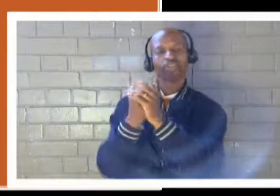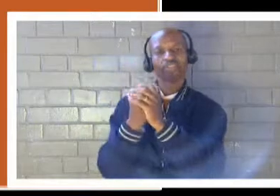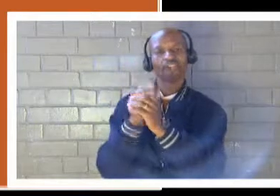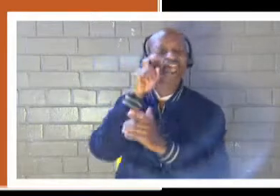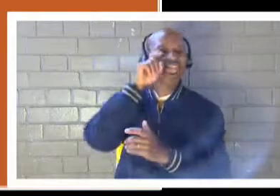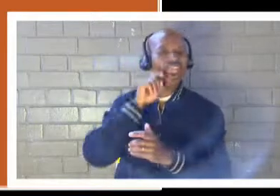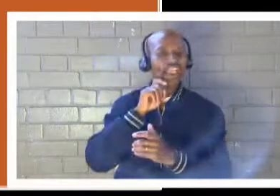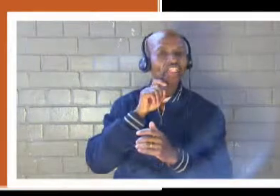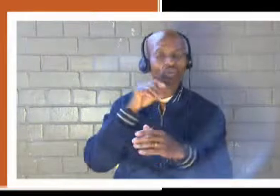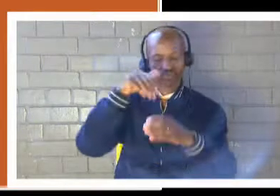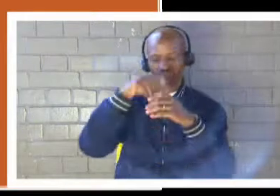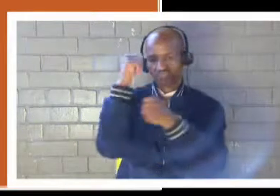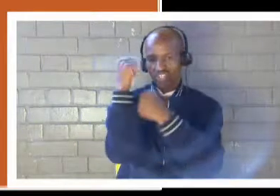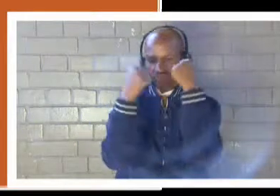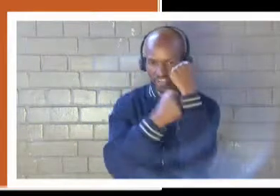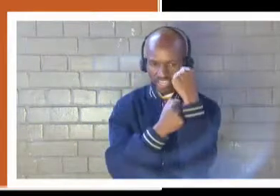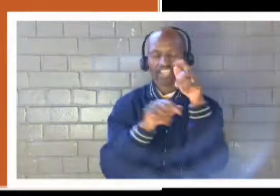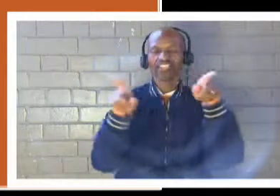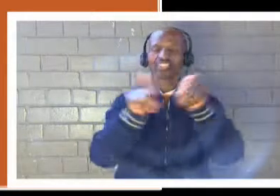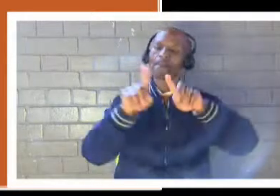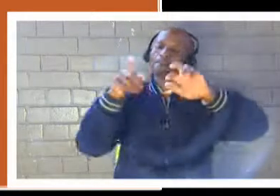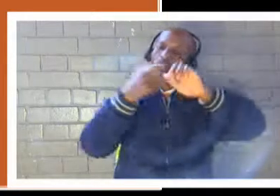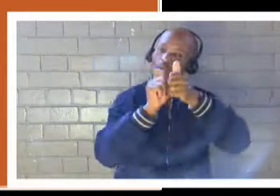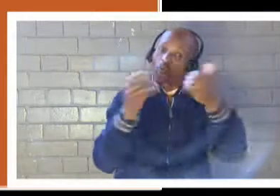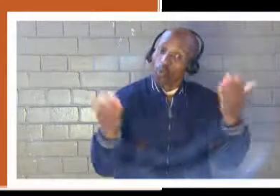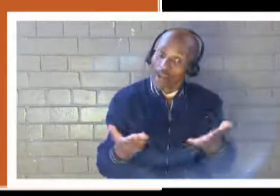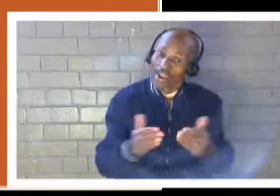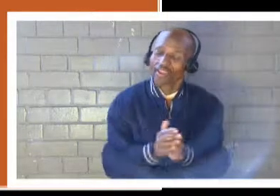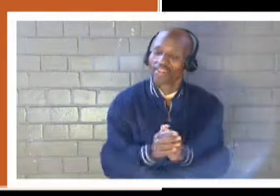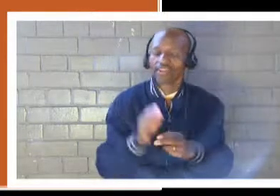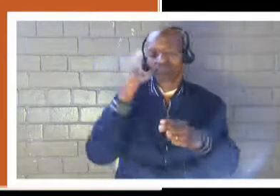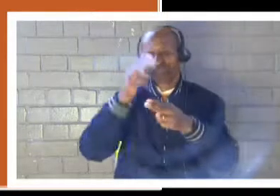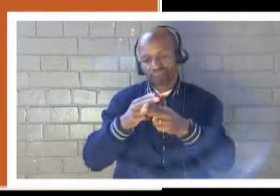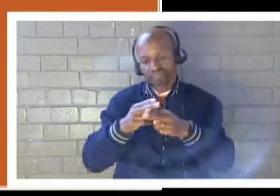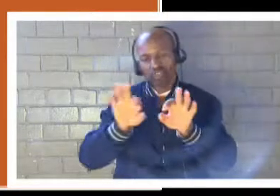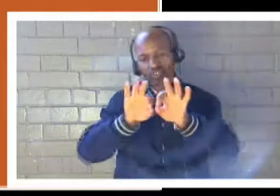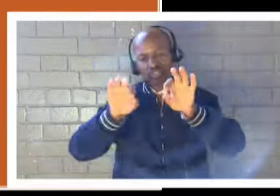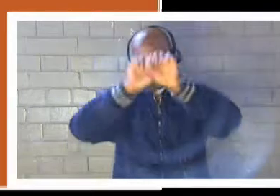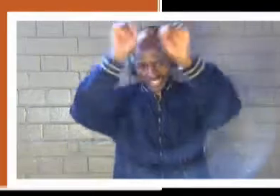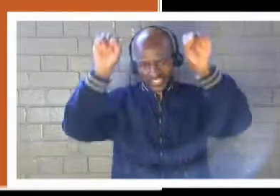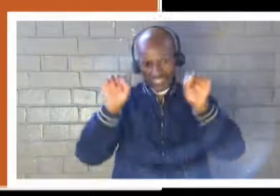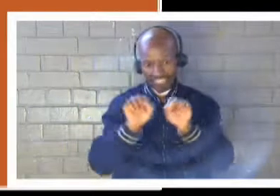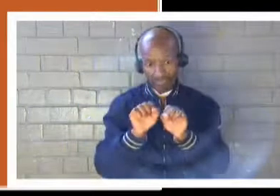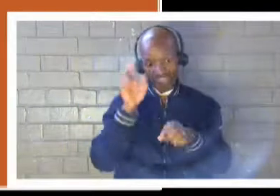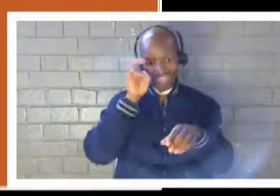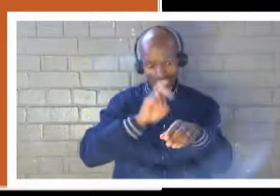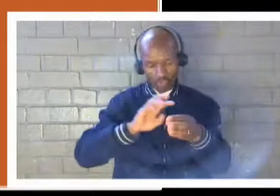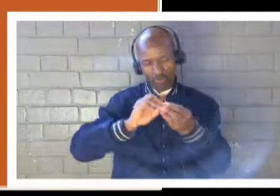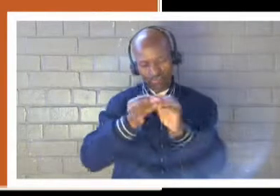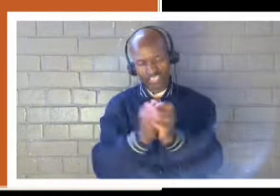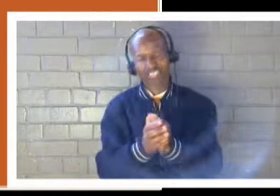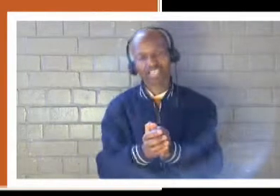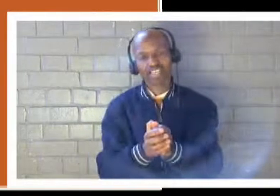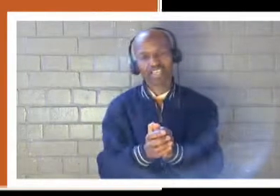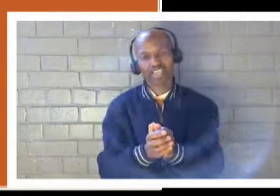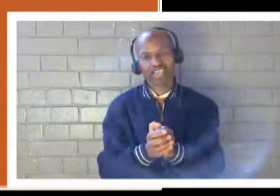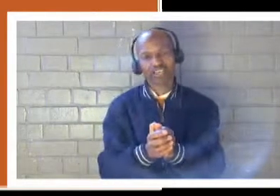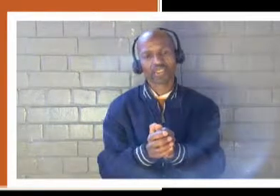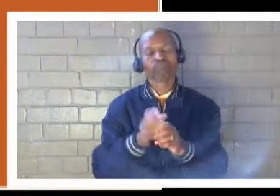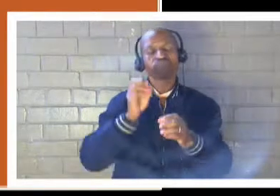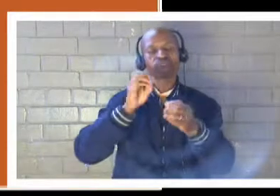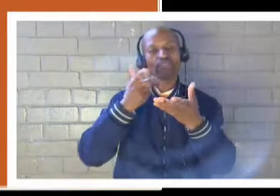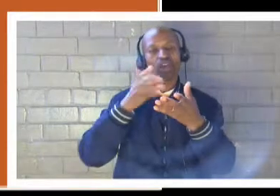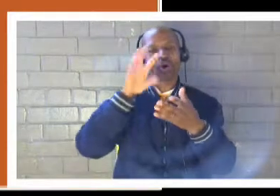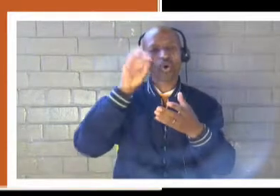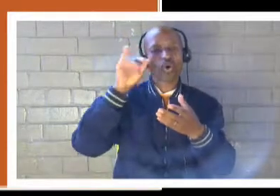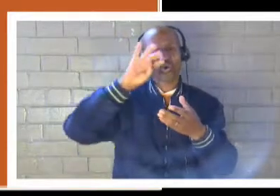of the infrastructure, they also had similar problems whereby the sewerage system was requiring attention, the oxygen points were